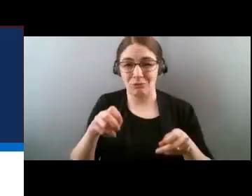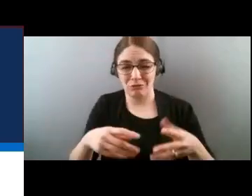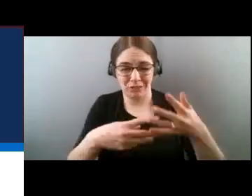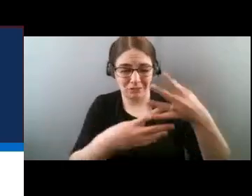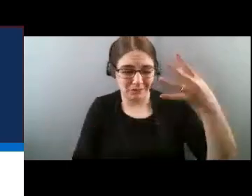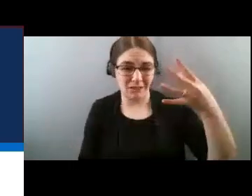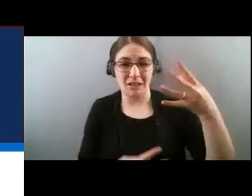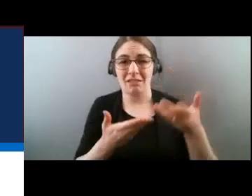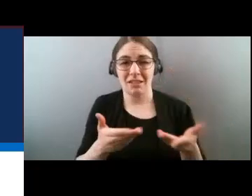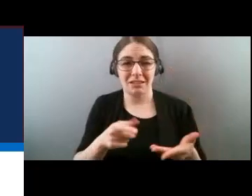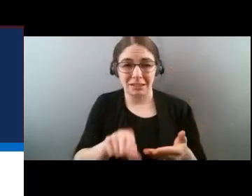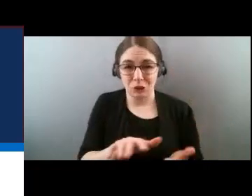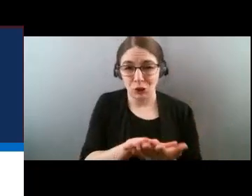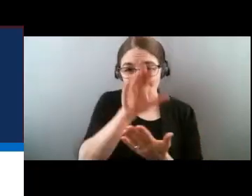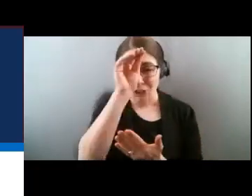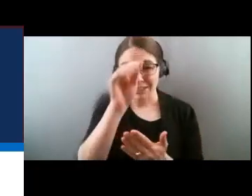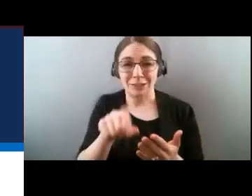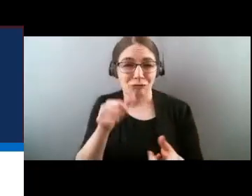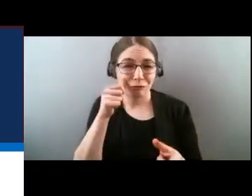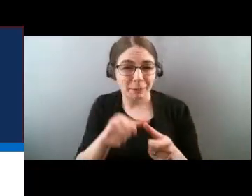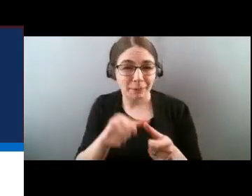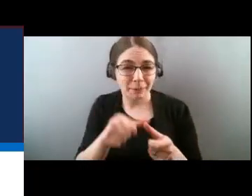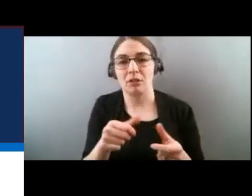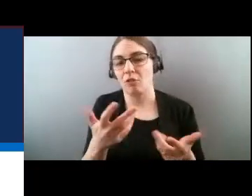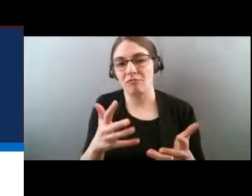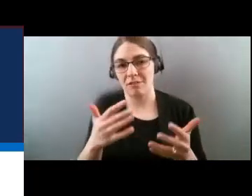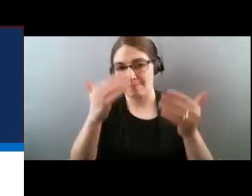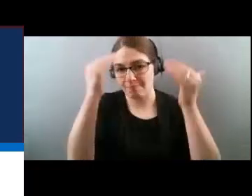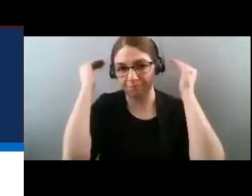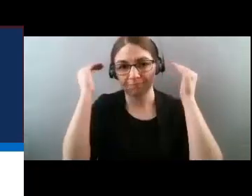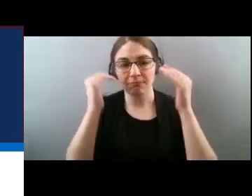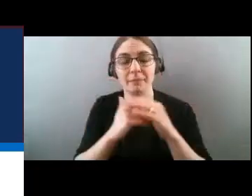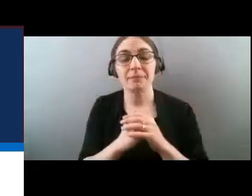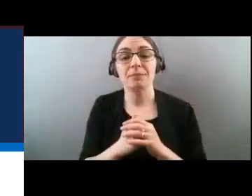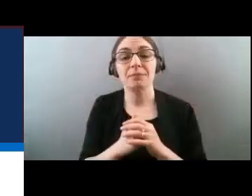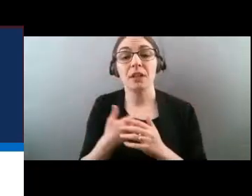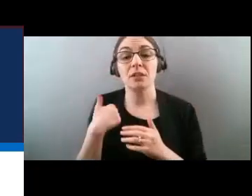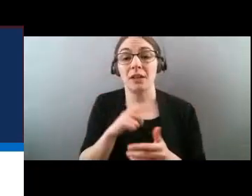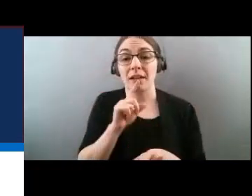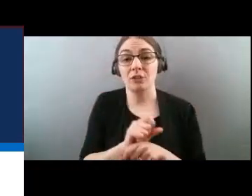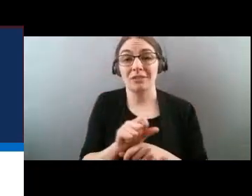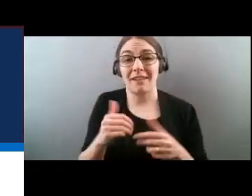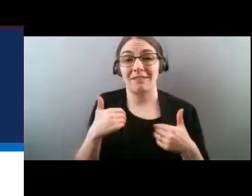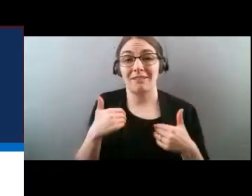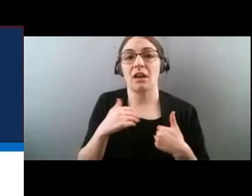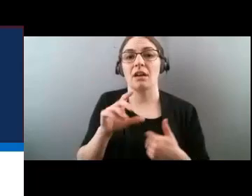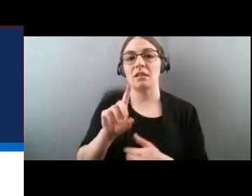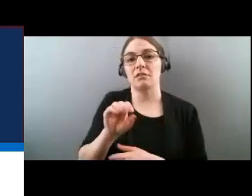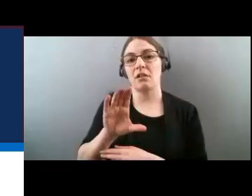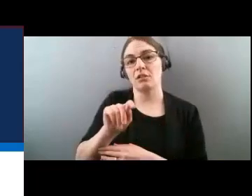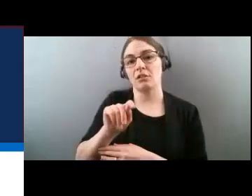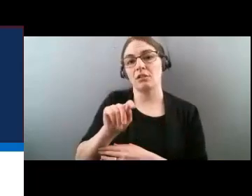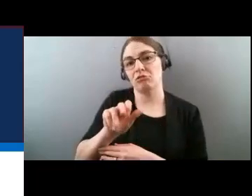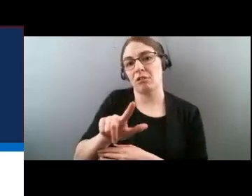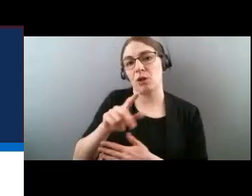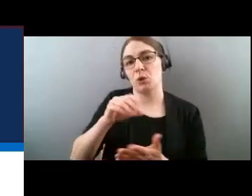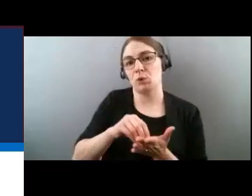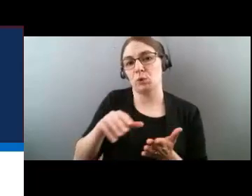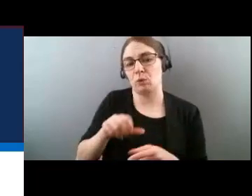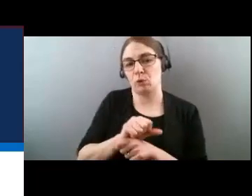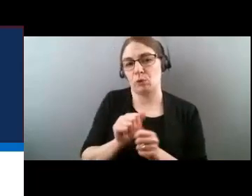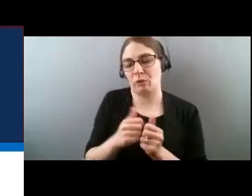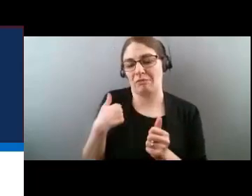to remember. So we actually have a doctoral student who's working with us this year, looking